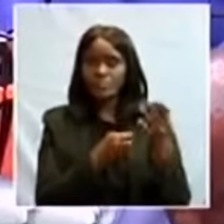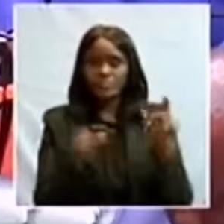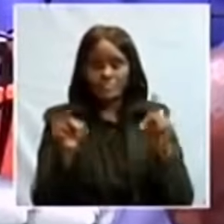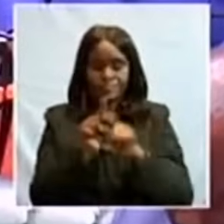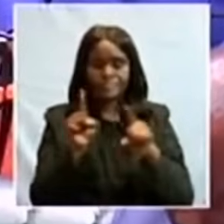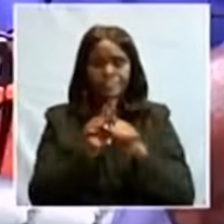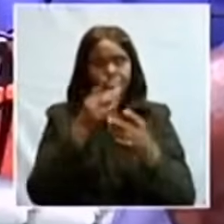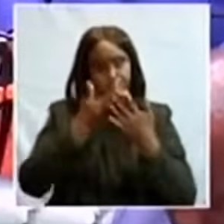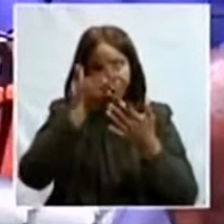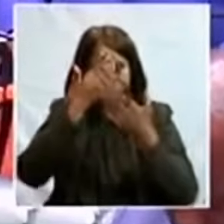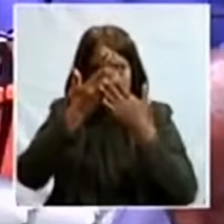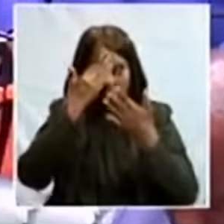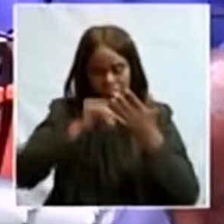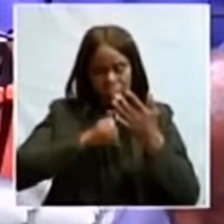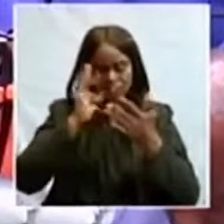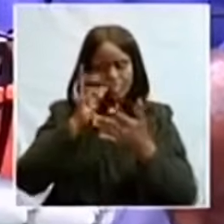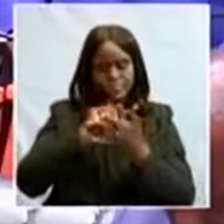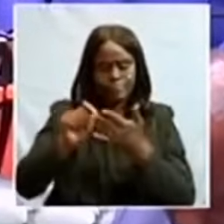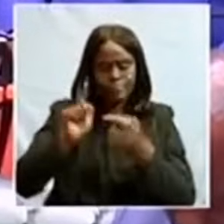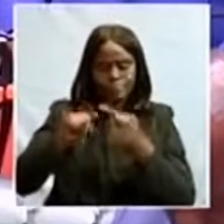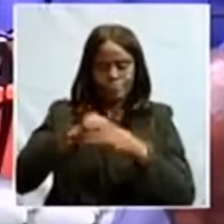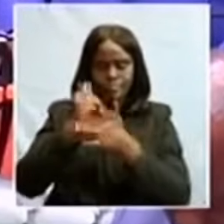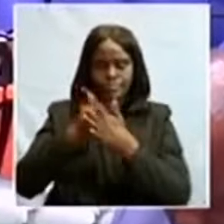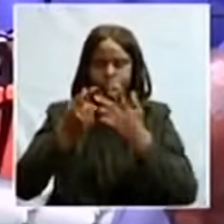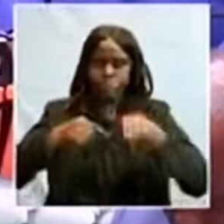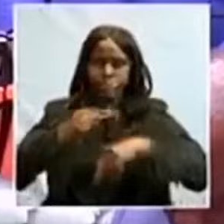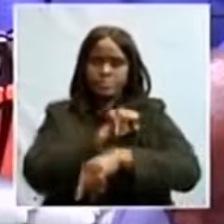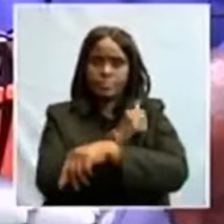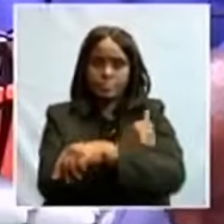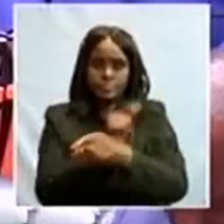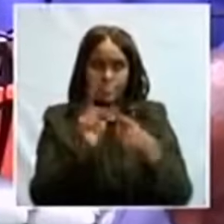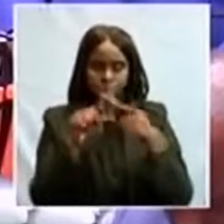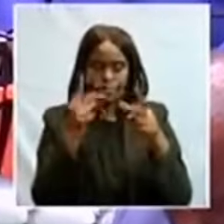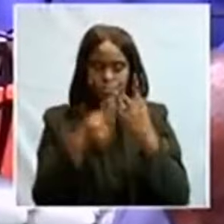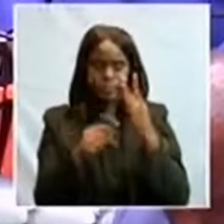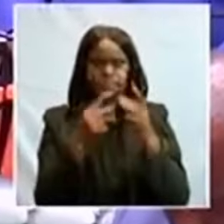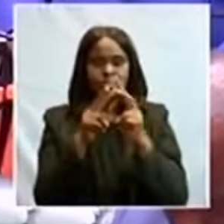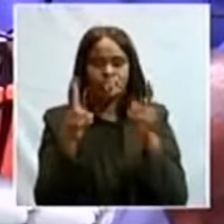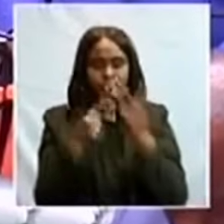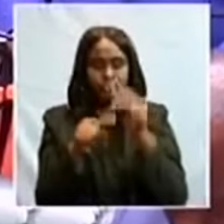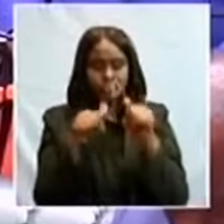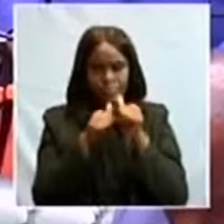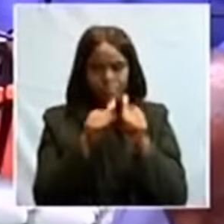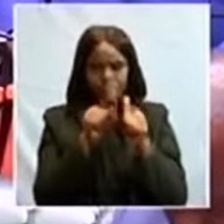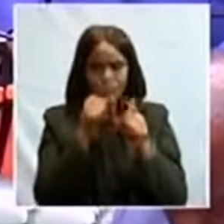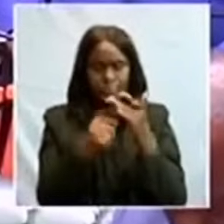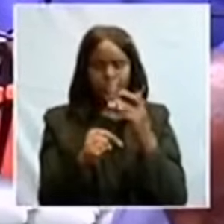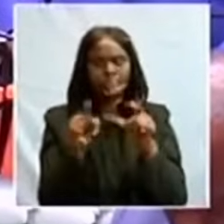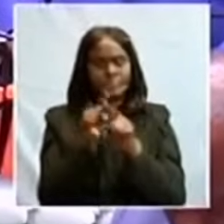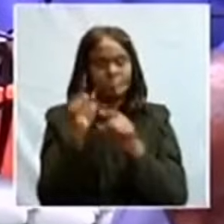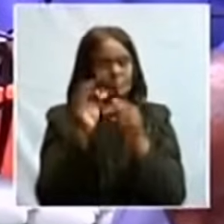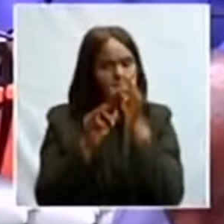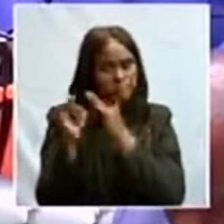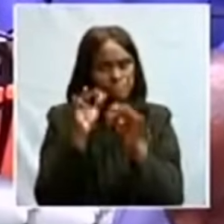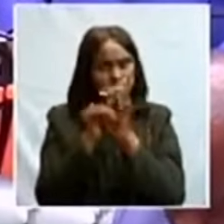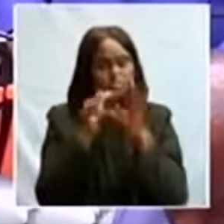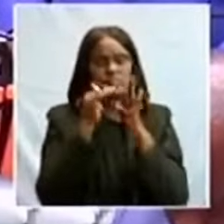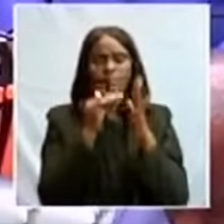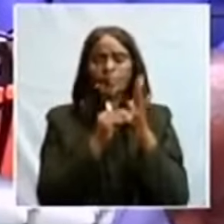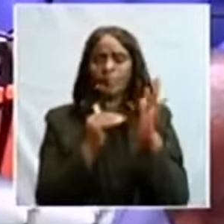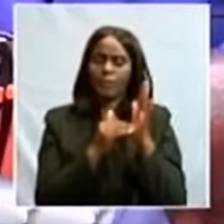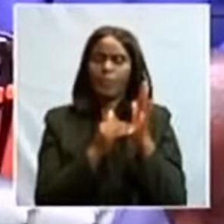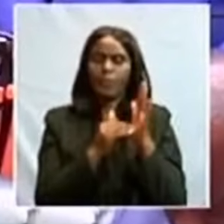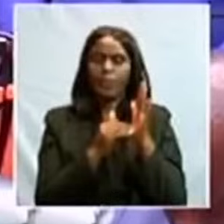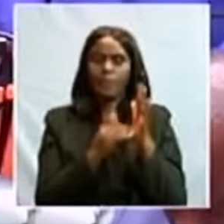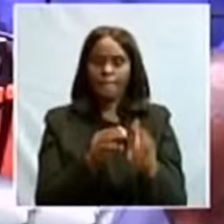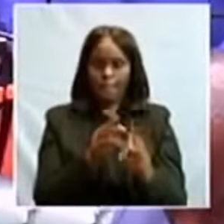session, we are going to write to all the local authorities so that they follow what is stipulated in the guidelines. Right.